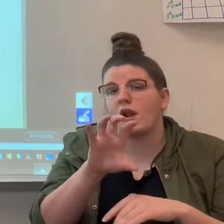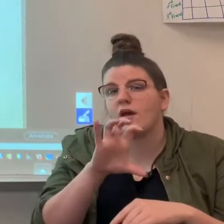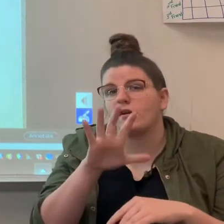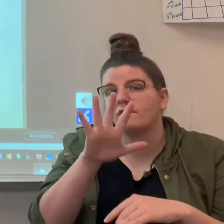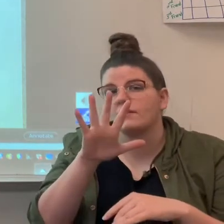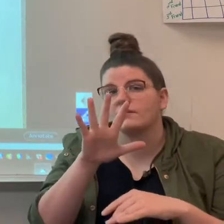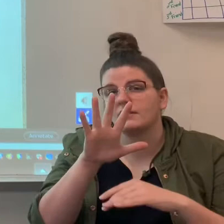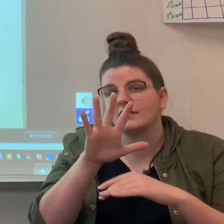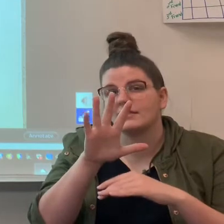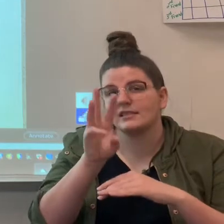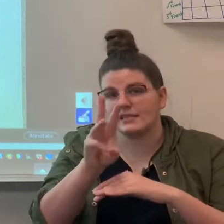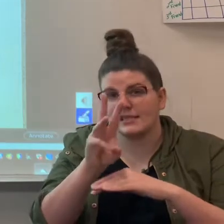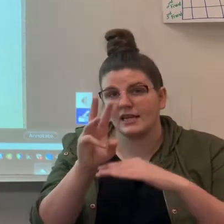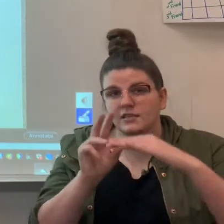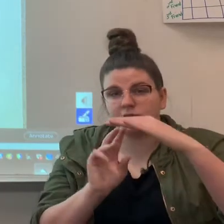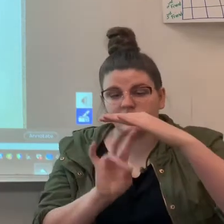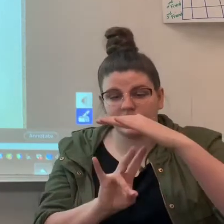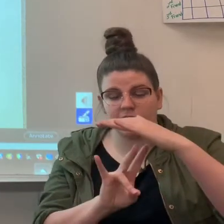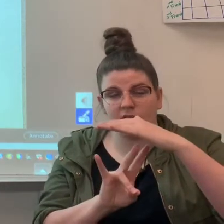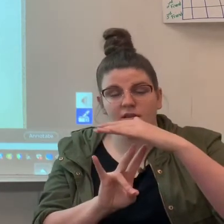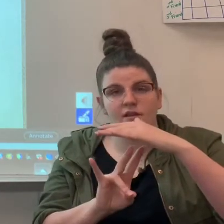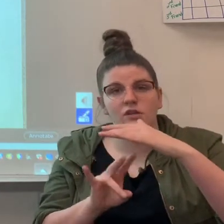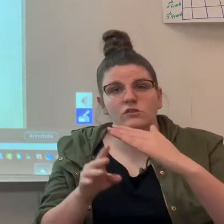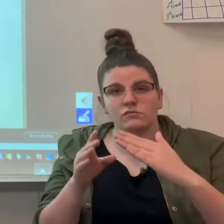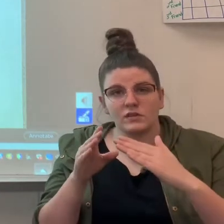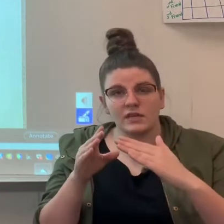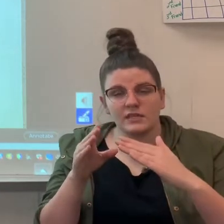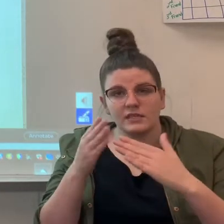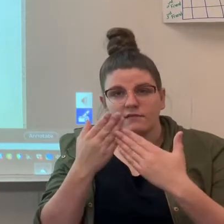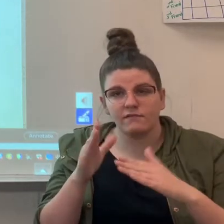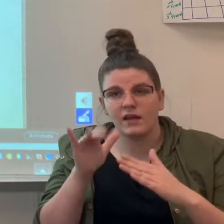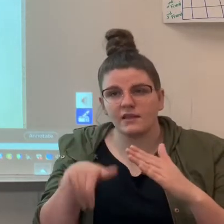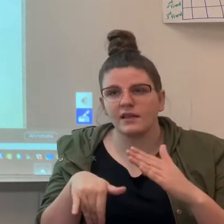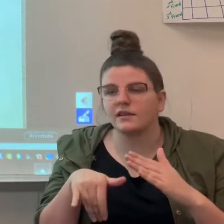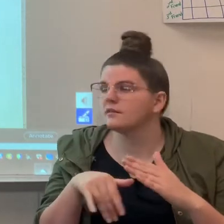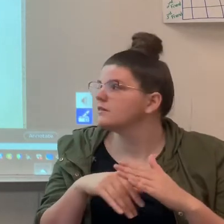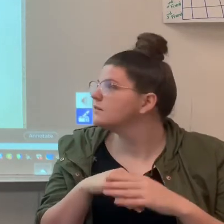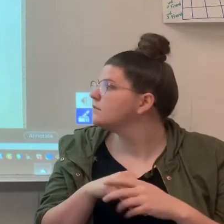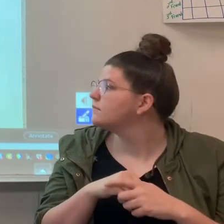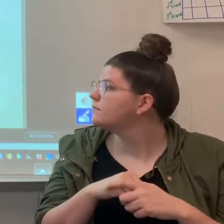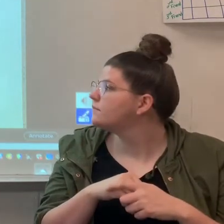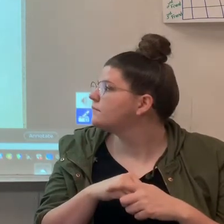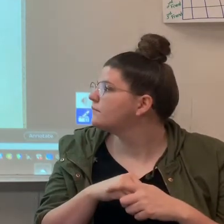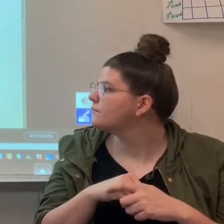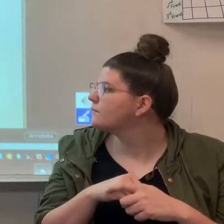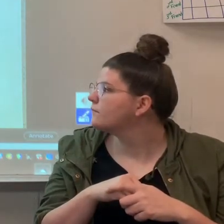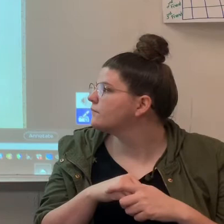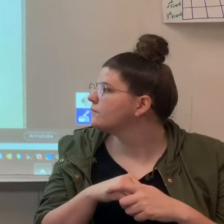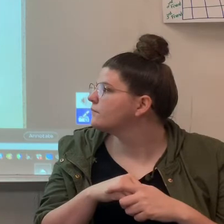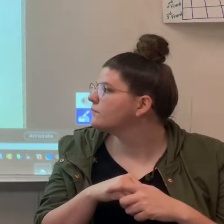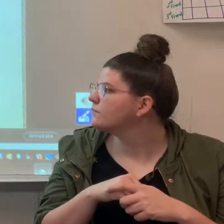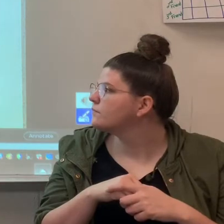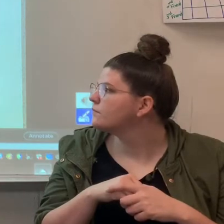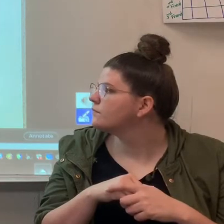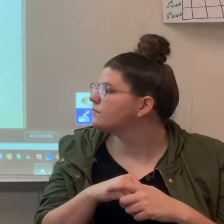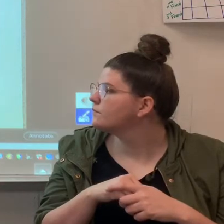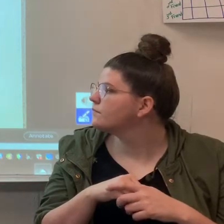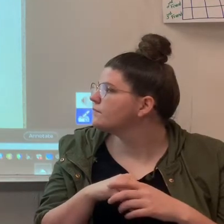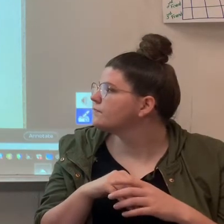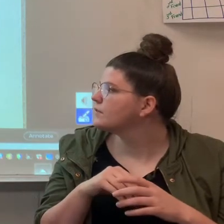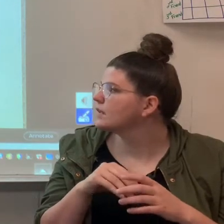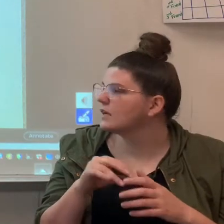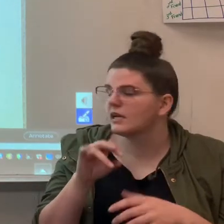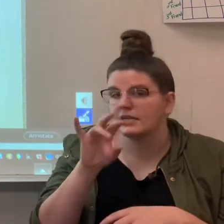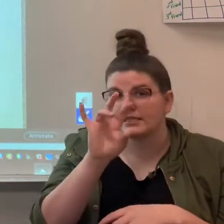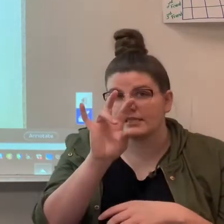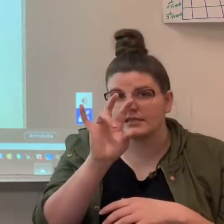by 7. We house divide this one, 7 into 156. So 7 goes into